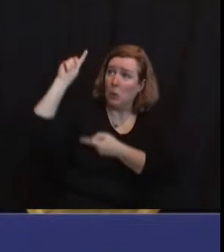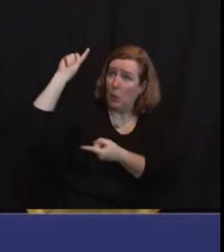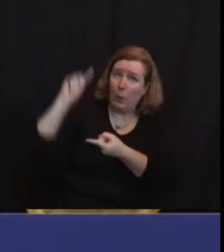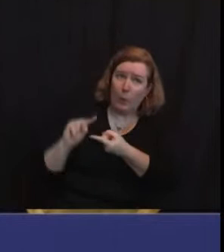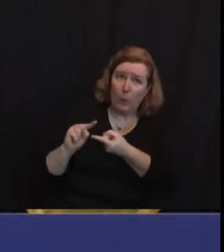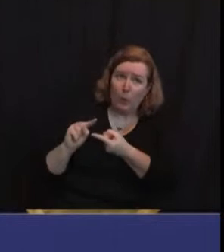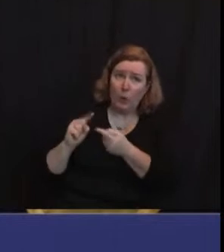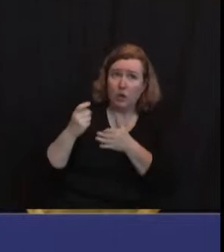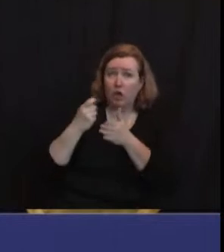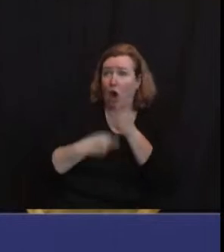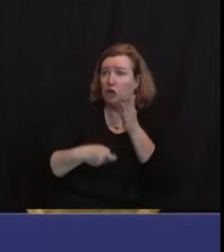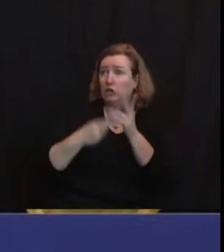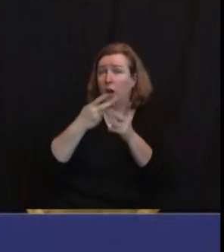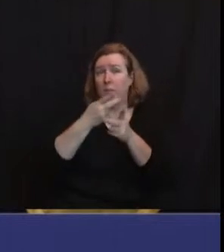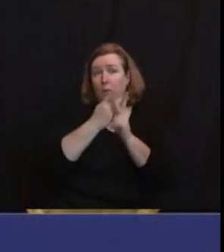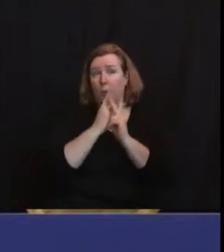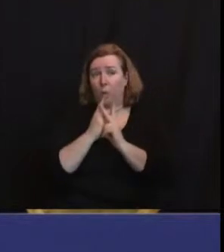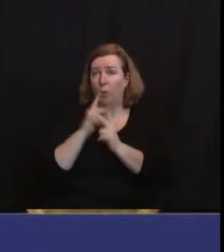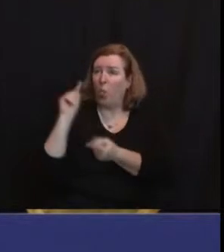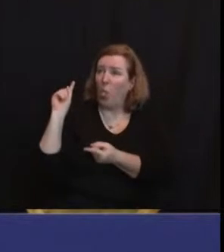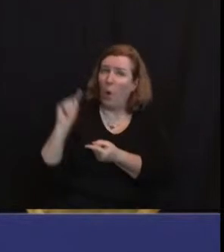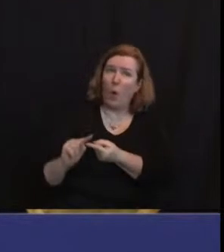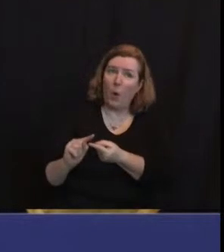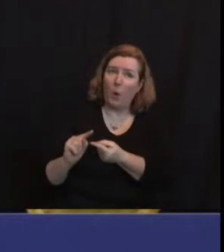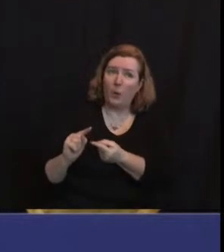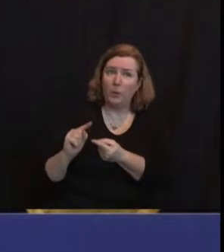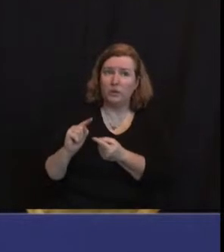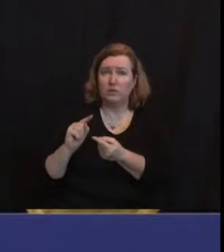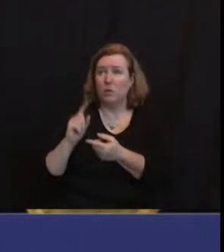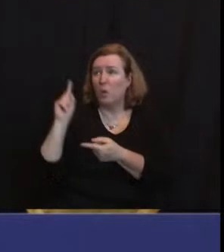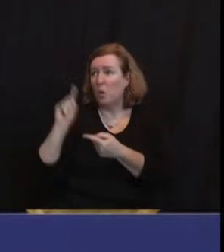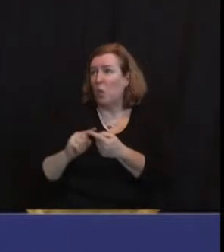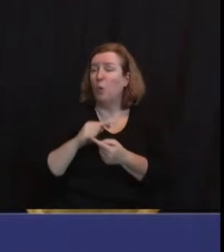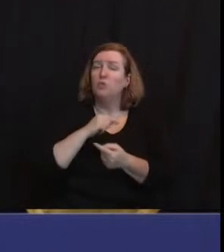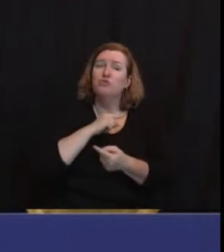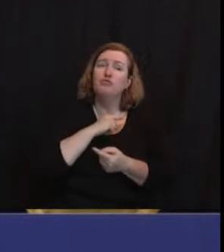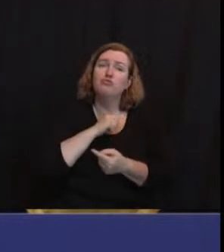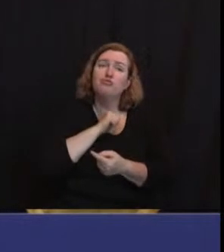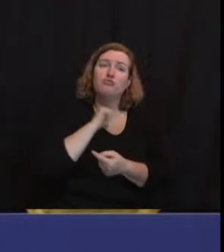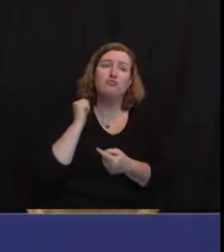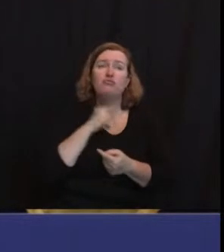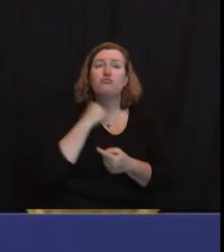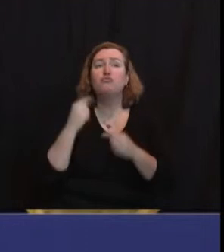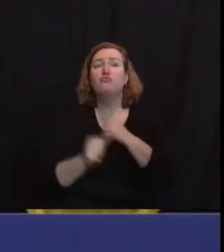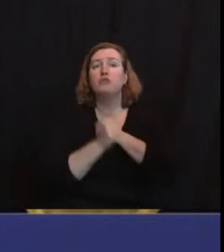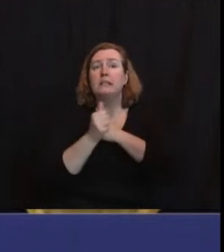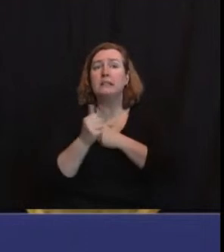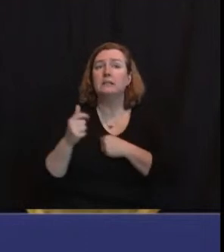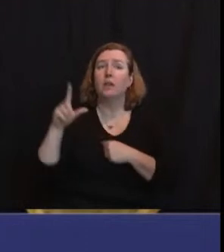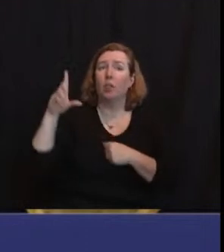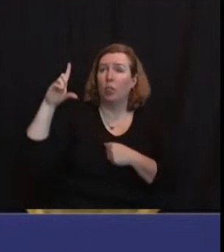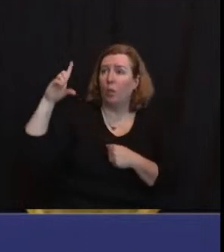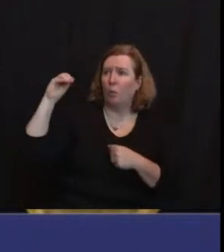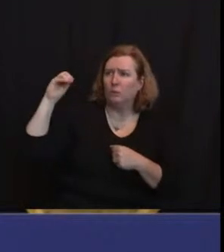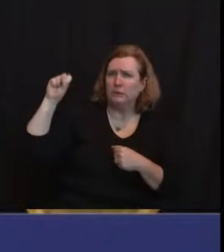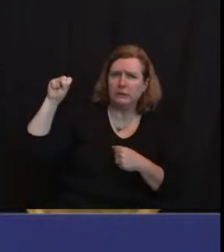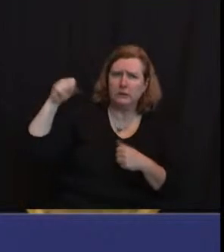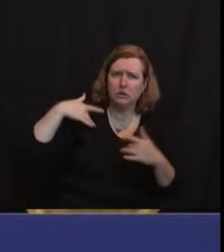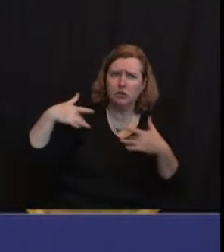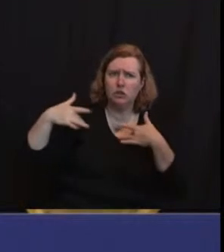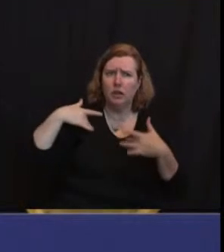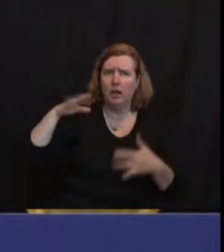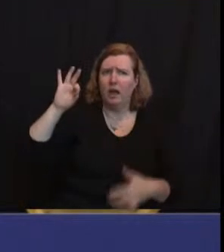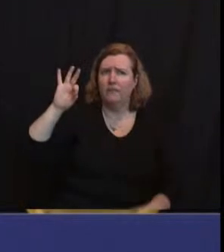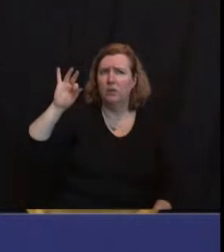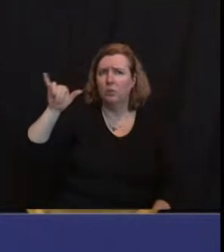benefits outweigh the risk. There's major concerns from LOS and budget lawmakers about a fiscal cliff beginning in FY23.